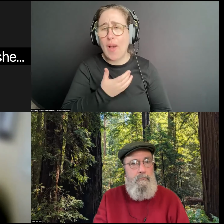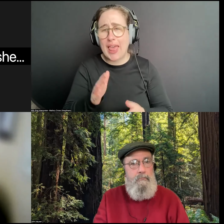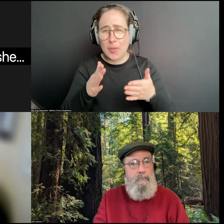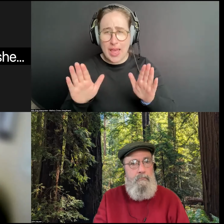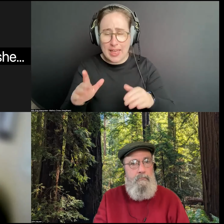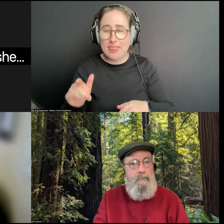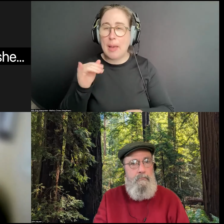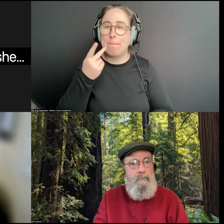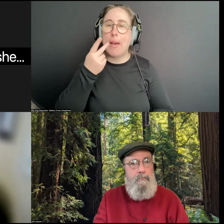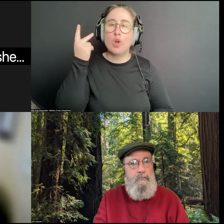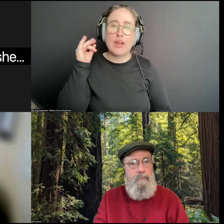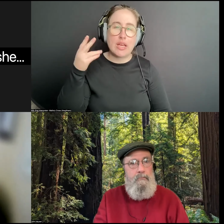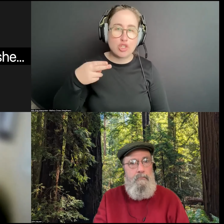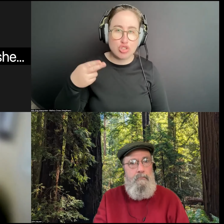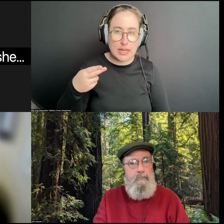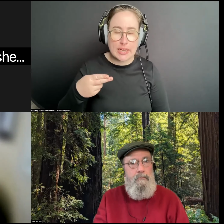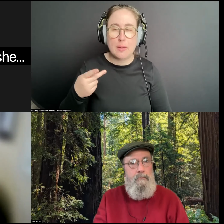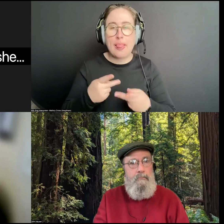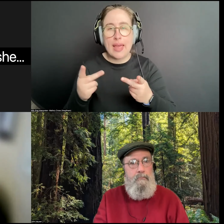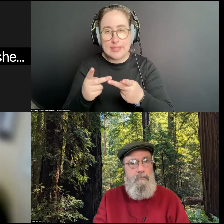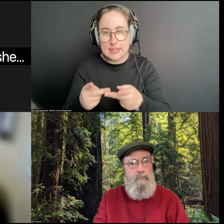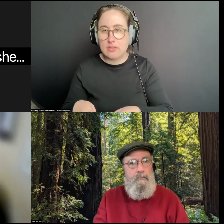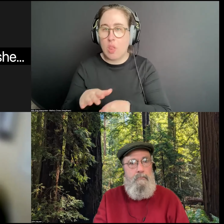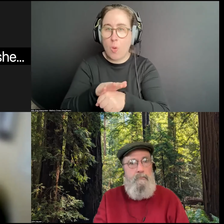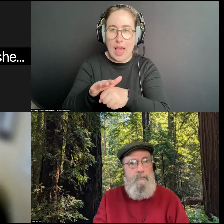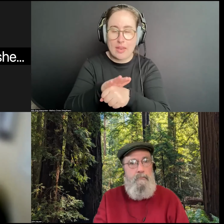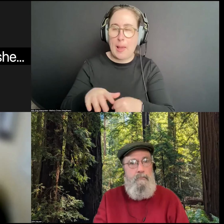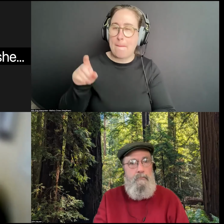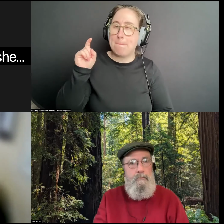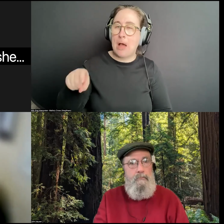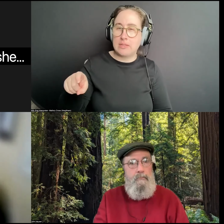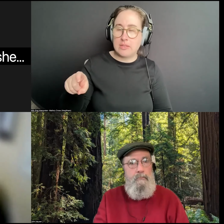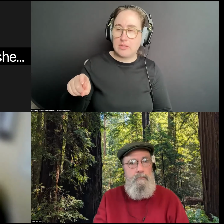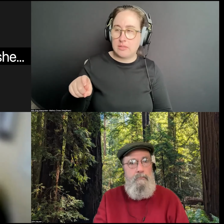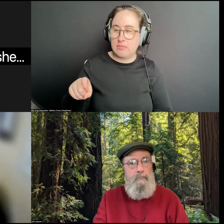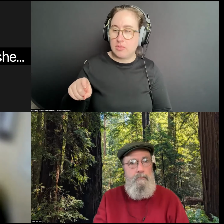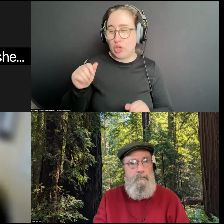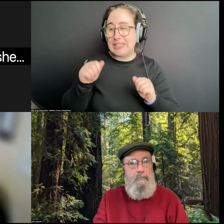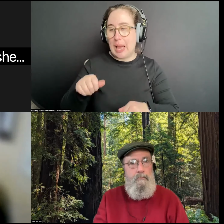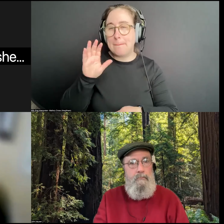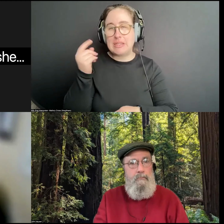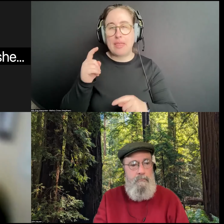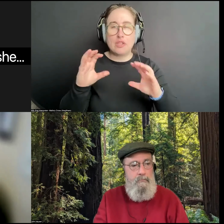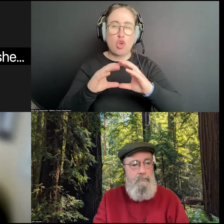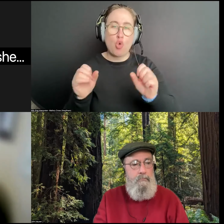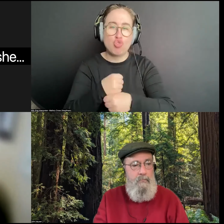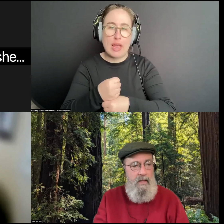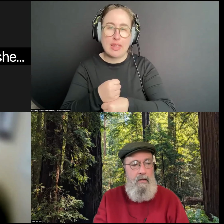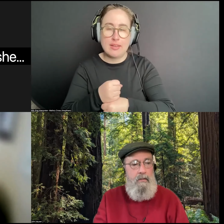that memory of history, place, and locality has to be something, you know, can be something that's co-created. So I think